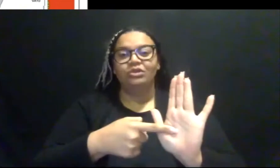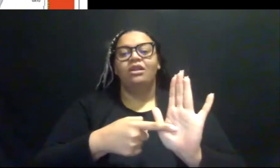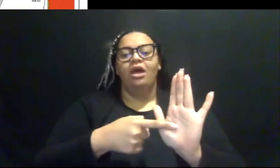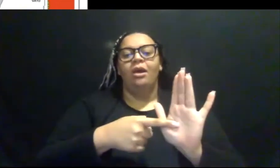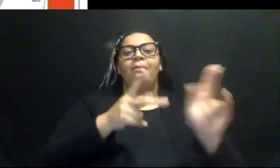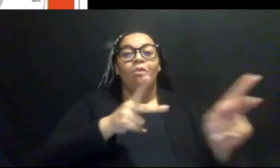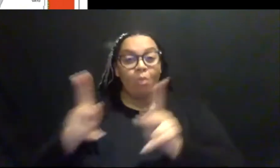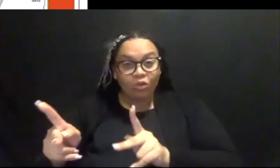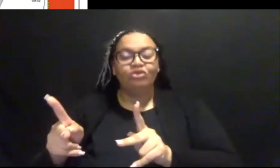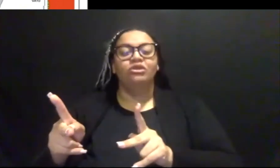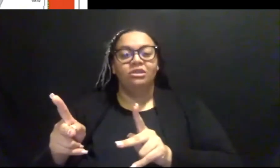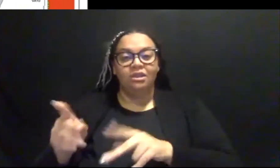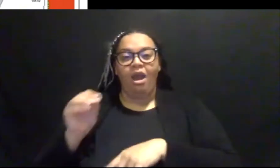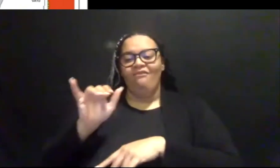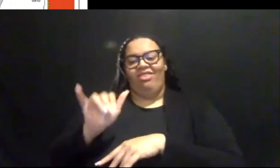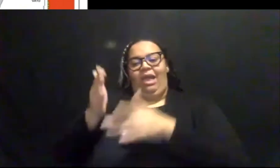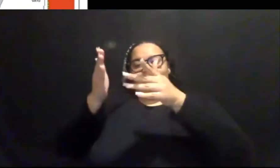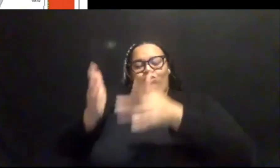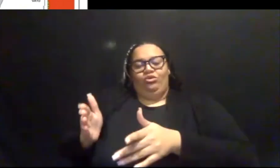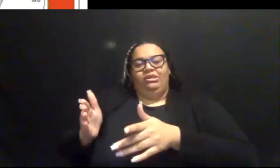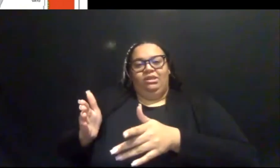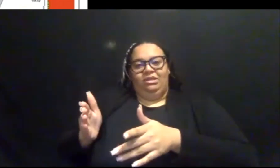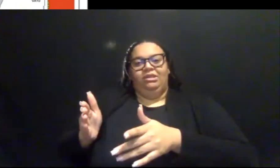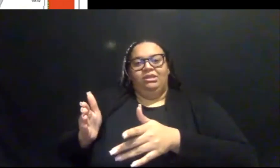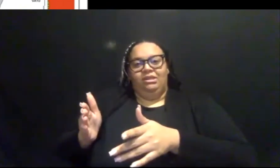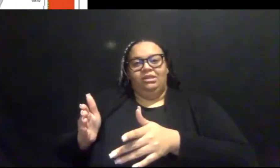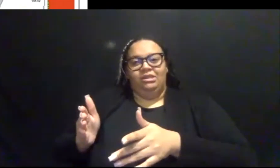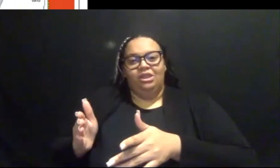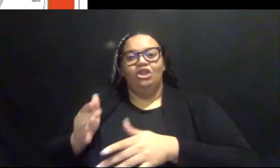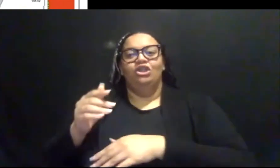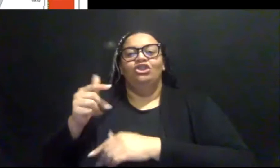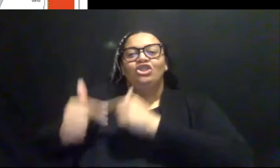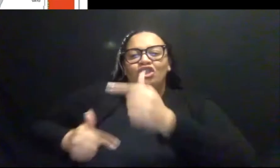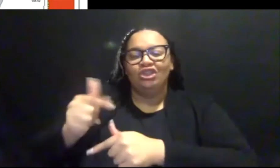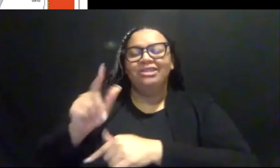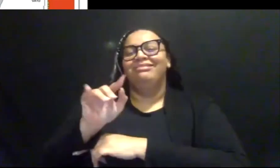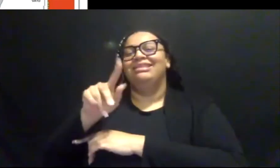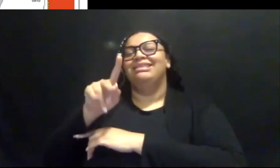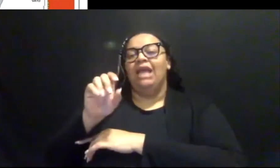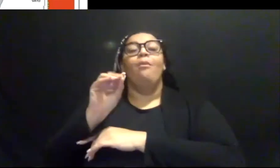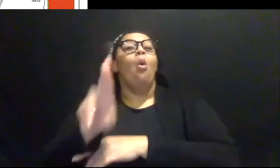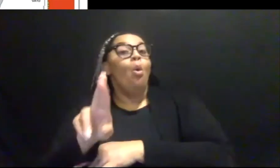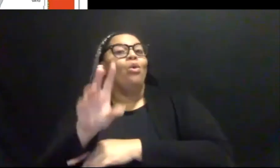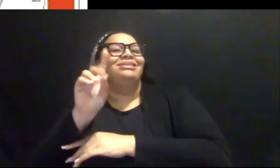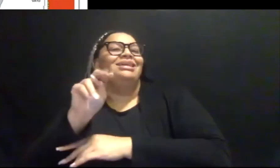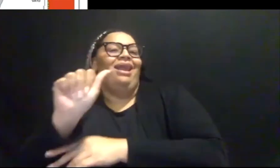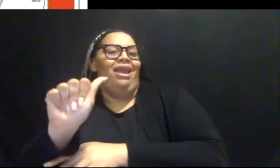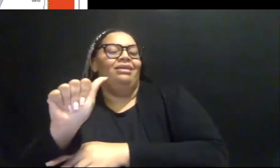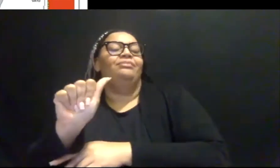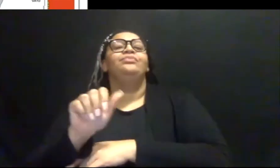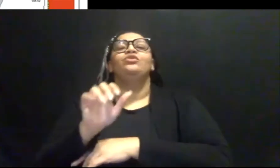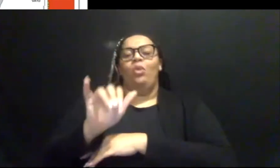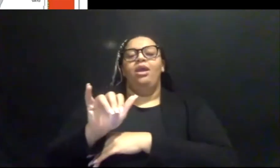of that individual's genotype or DNA that the program assigns